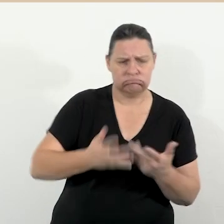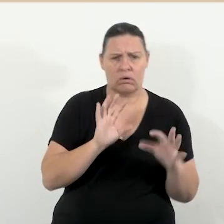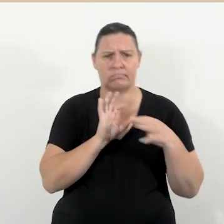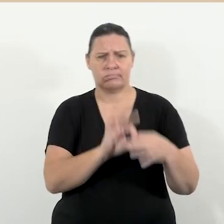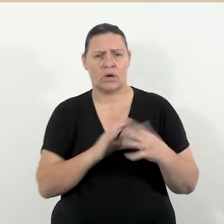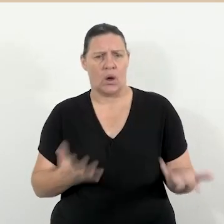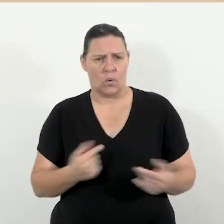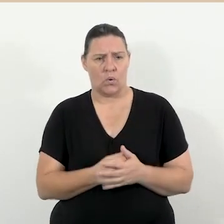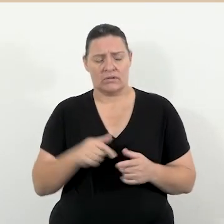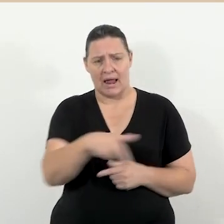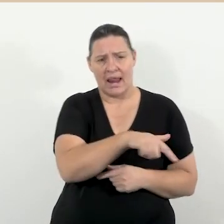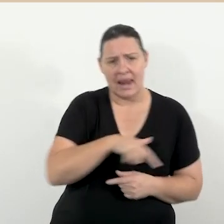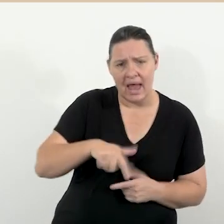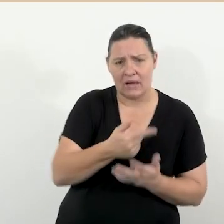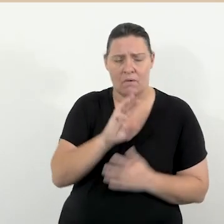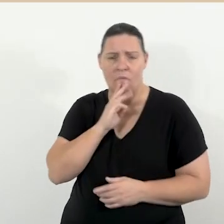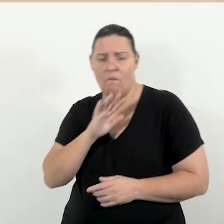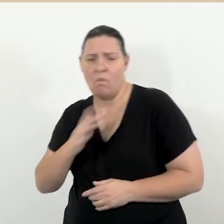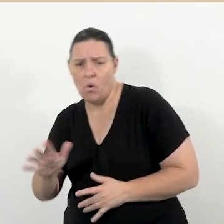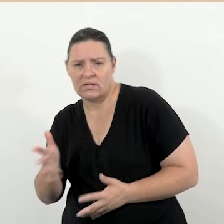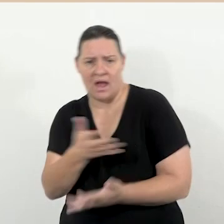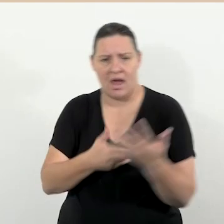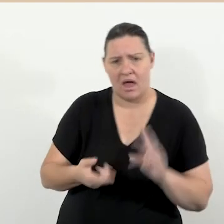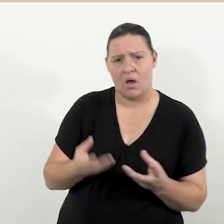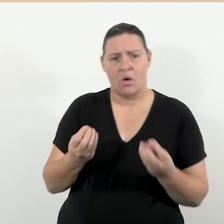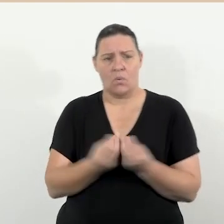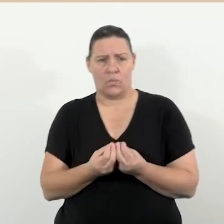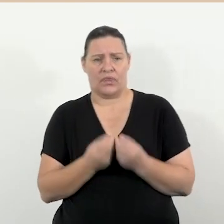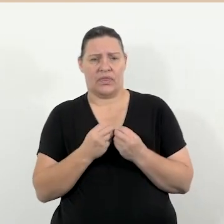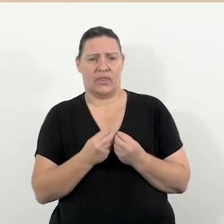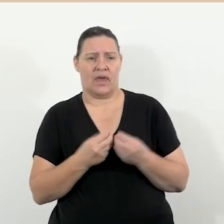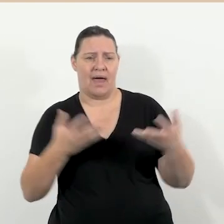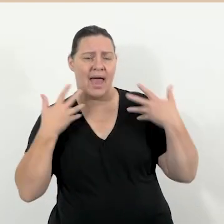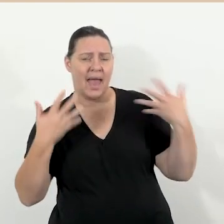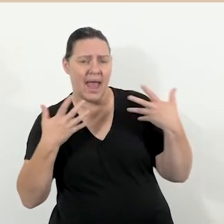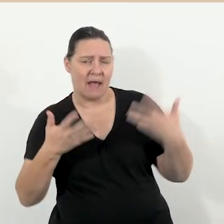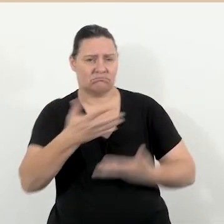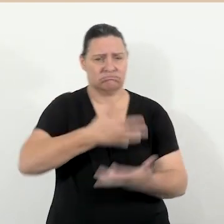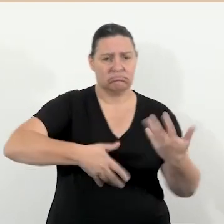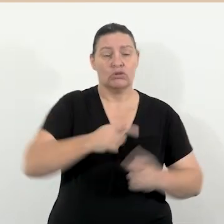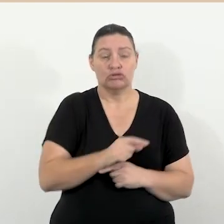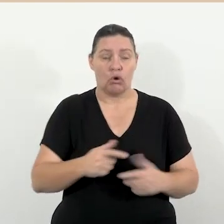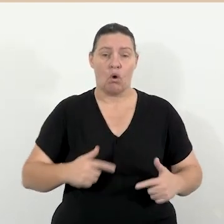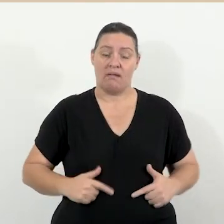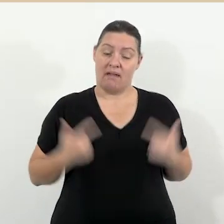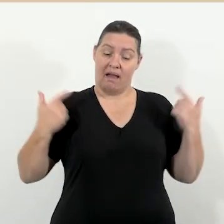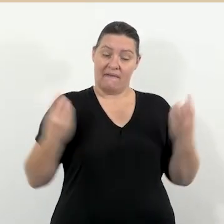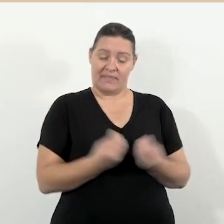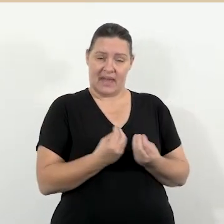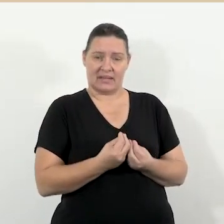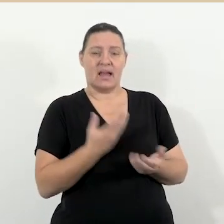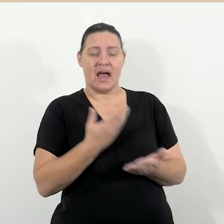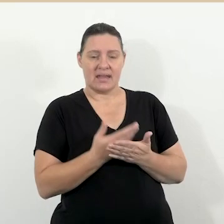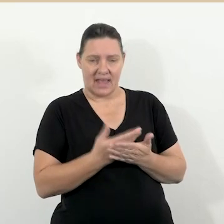have the land that has to interact with the water, that has to interact with the air in order for all living organisms